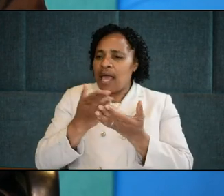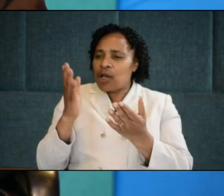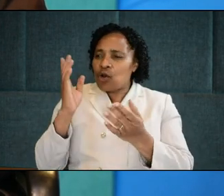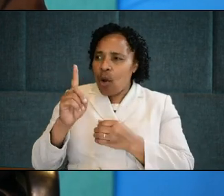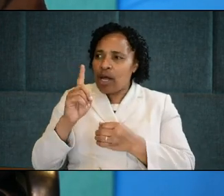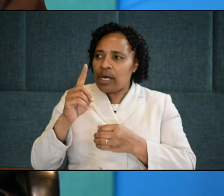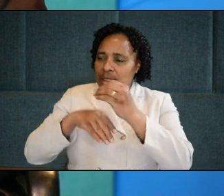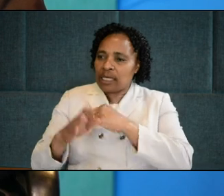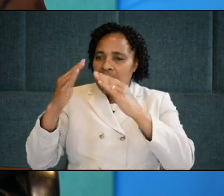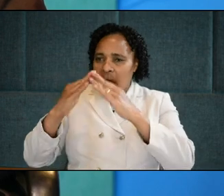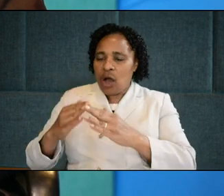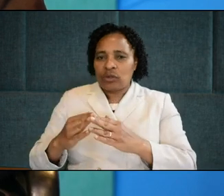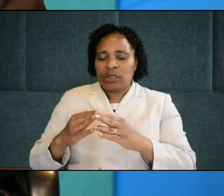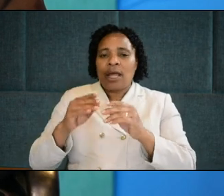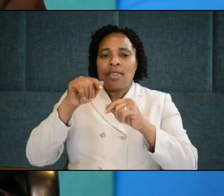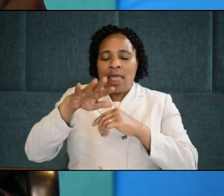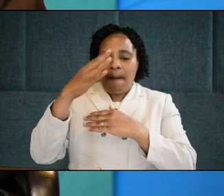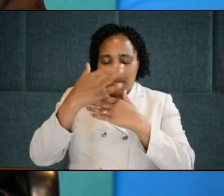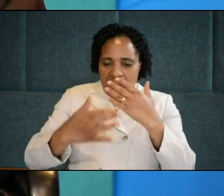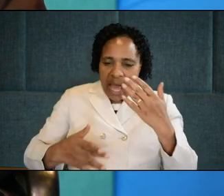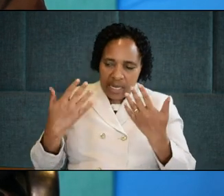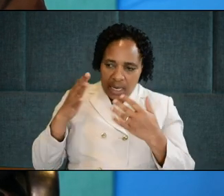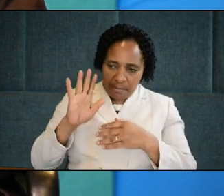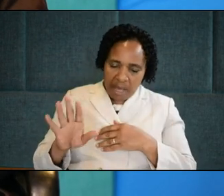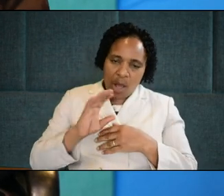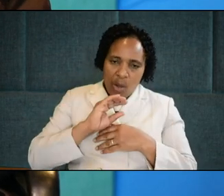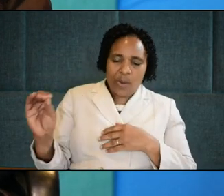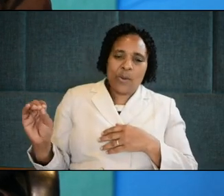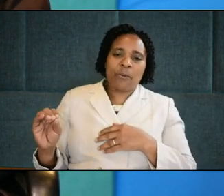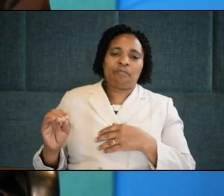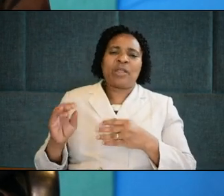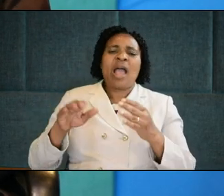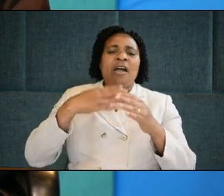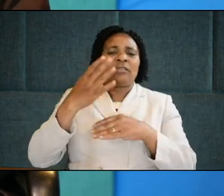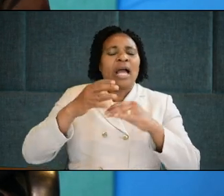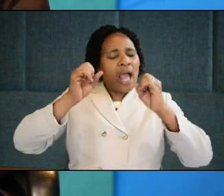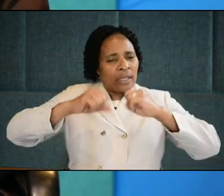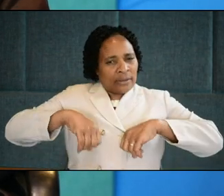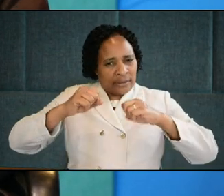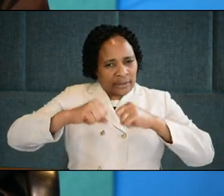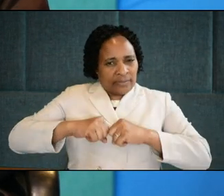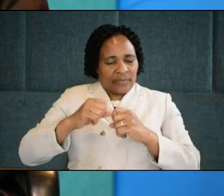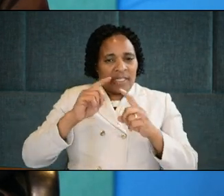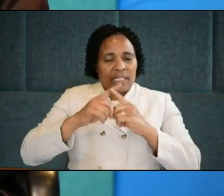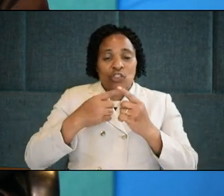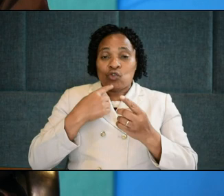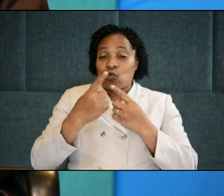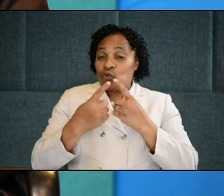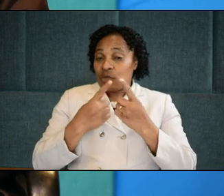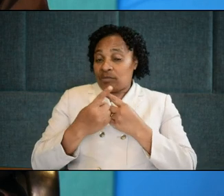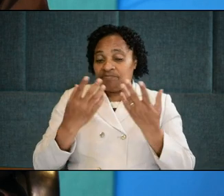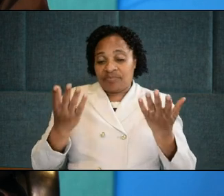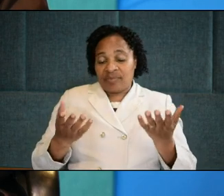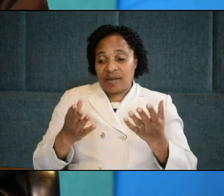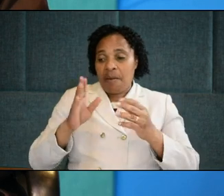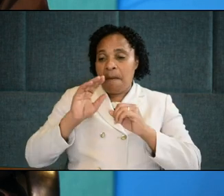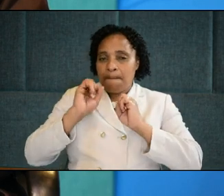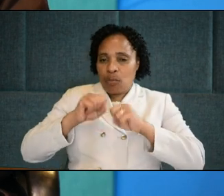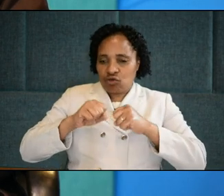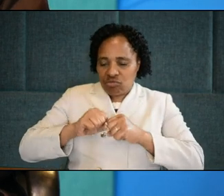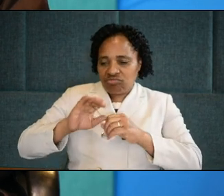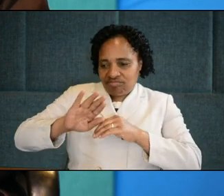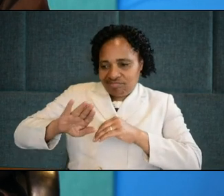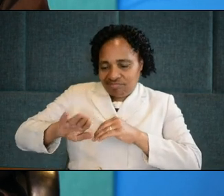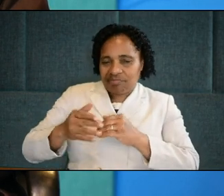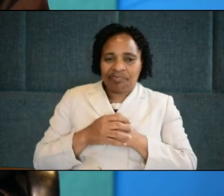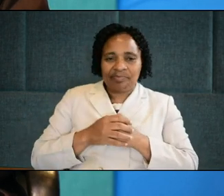then their blood will not be on their hands. So after agreeing and being told that she will be spared, her and her